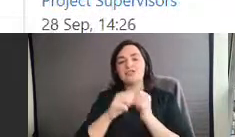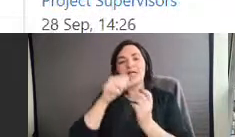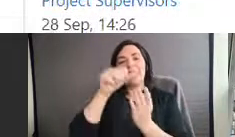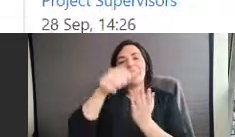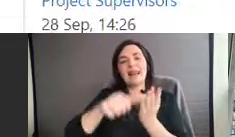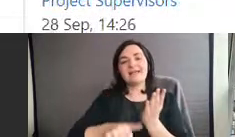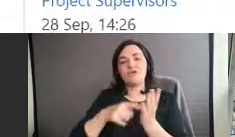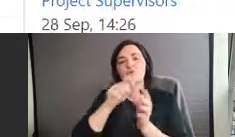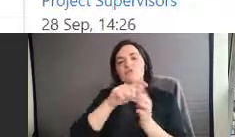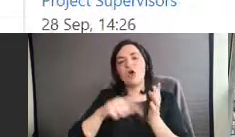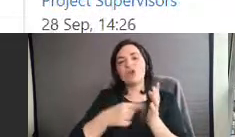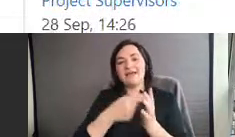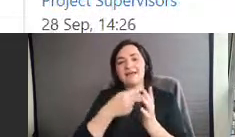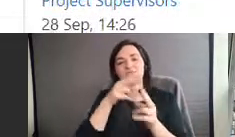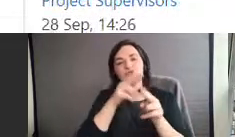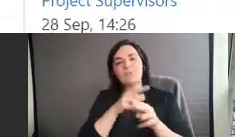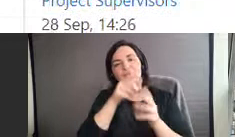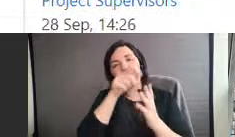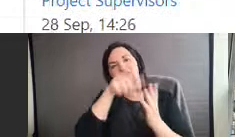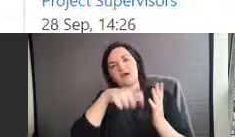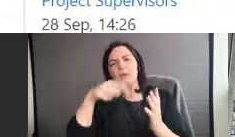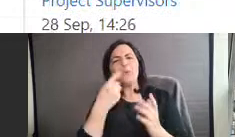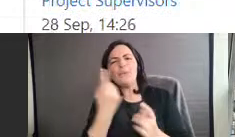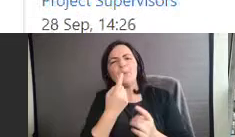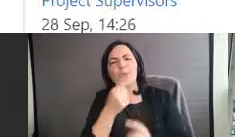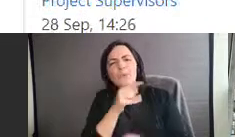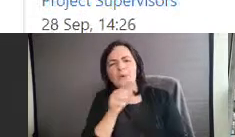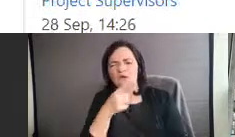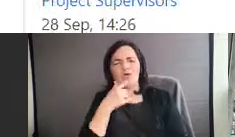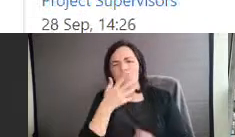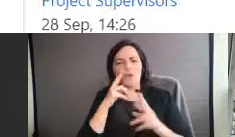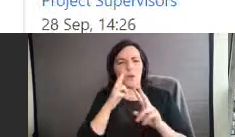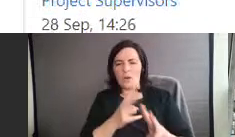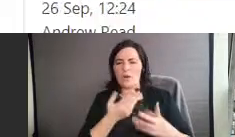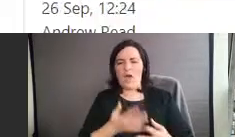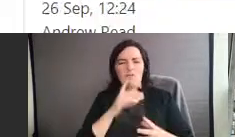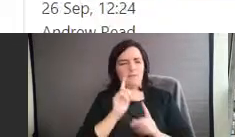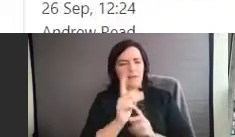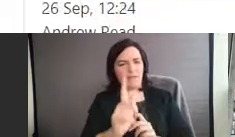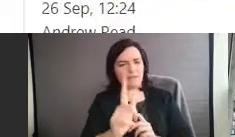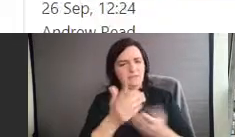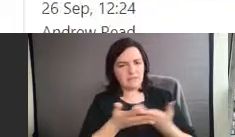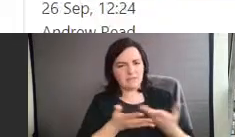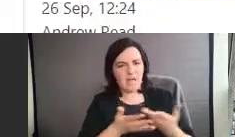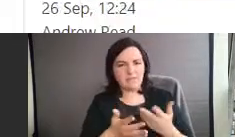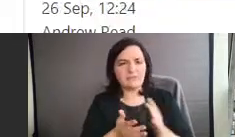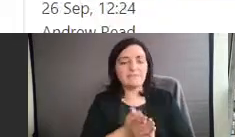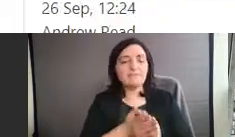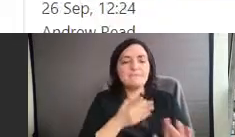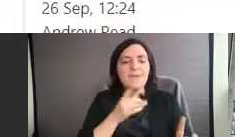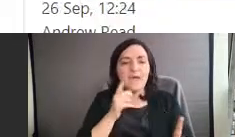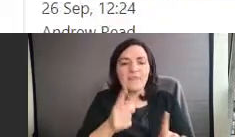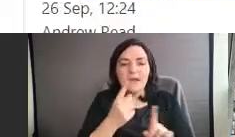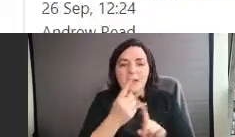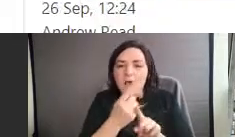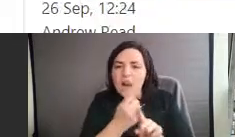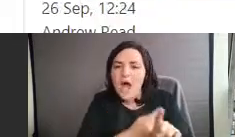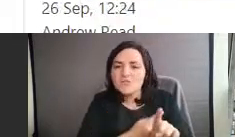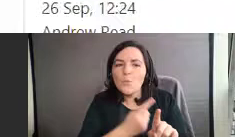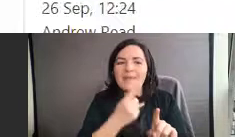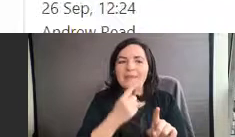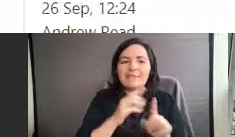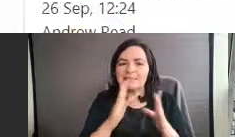now. You can come and look at that a bit later on. This is last week's session. What is educational research?